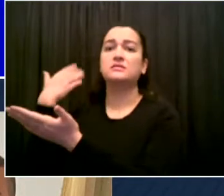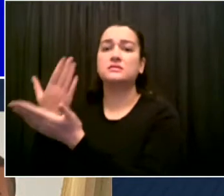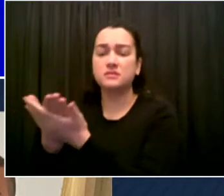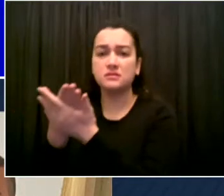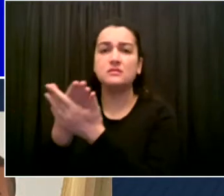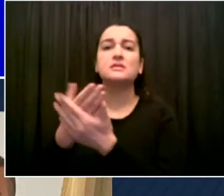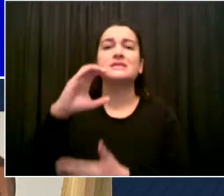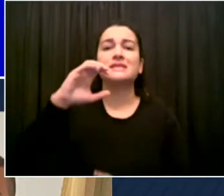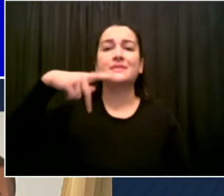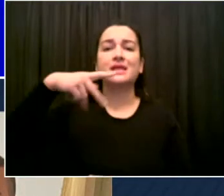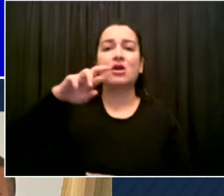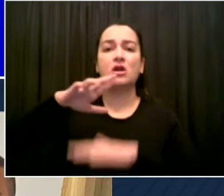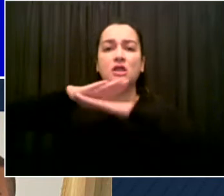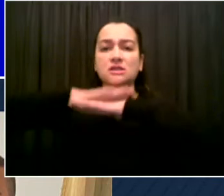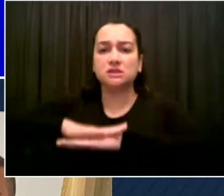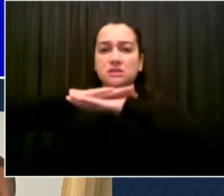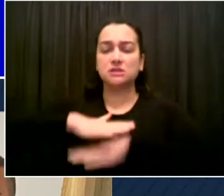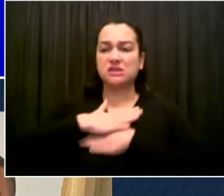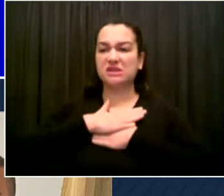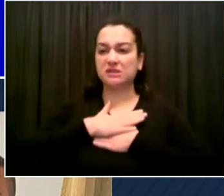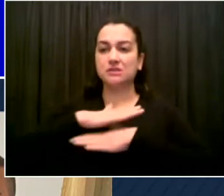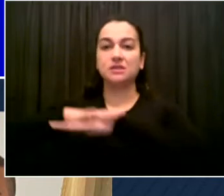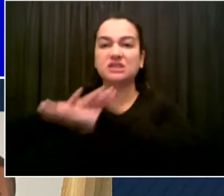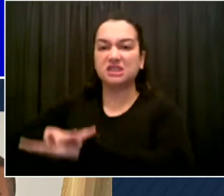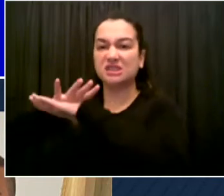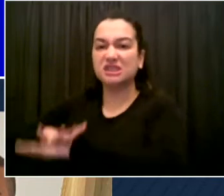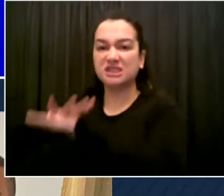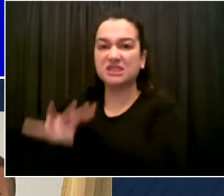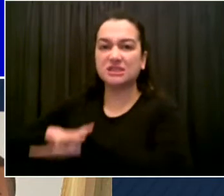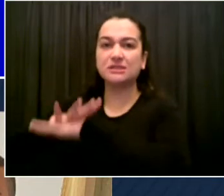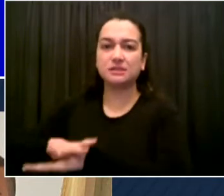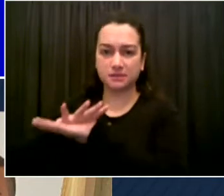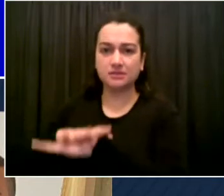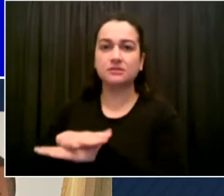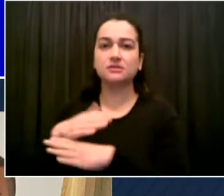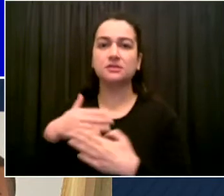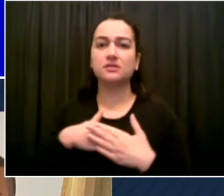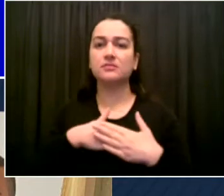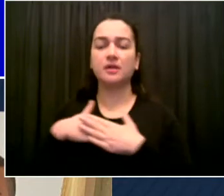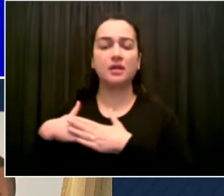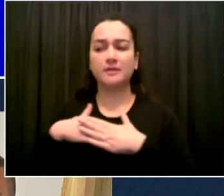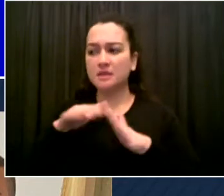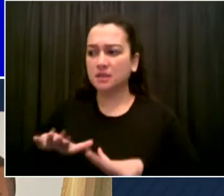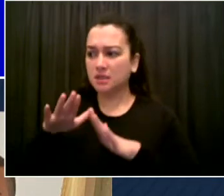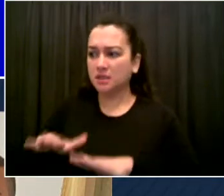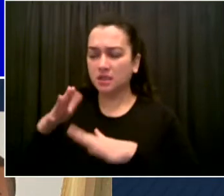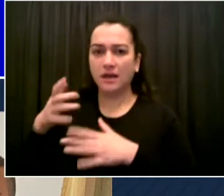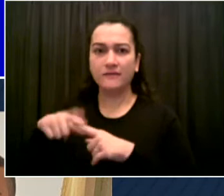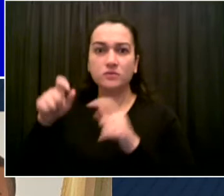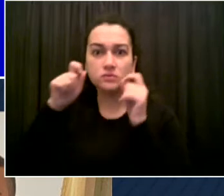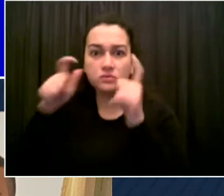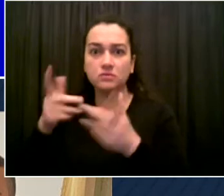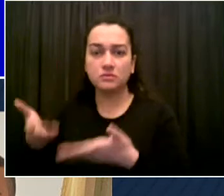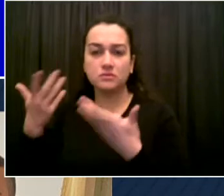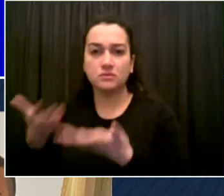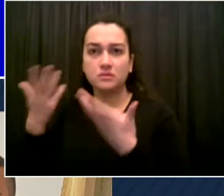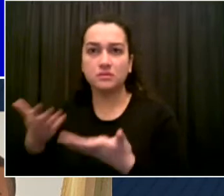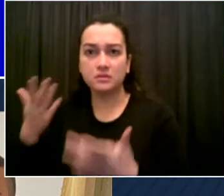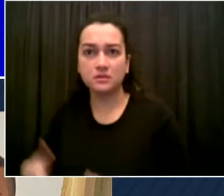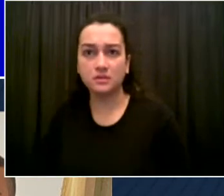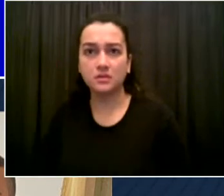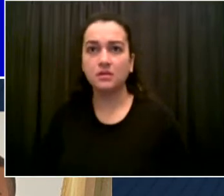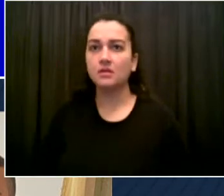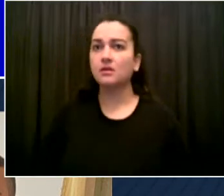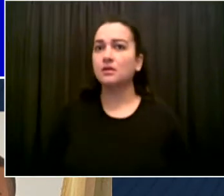that means so much, to know that a child is alive today because of